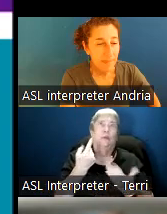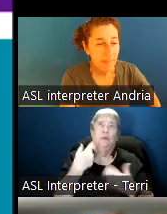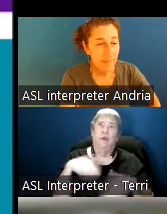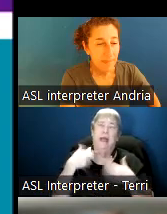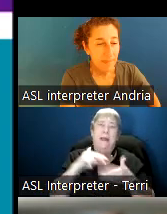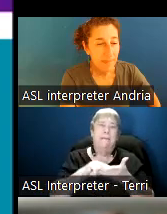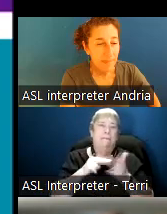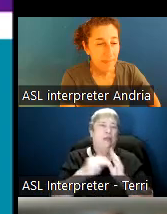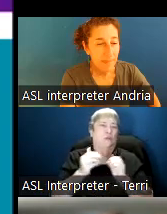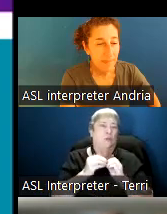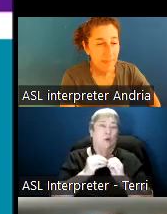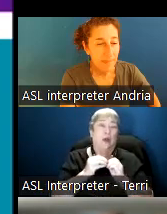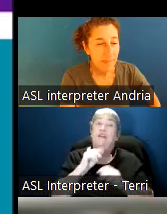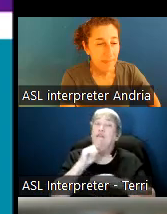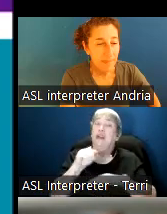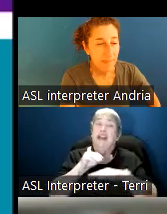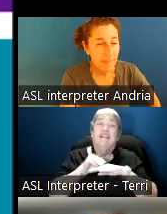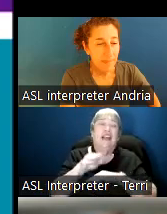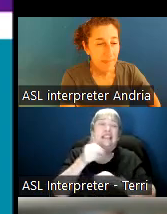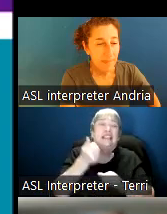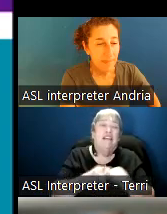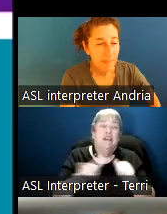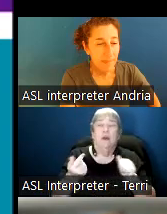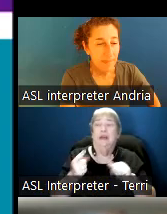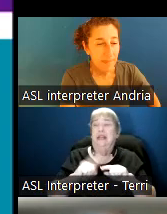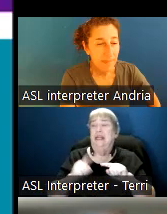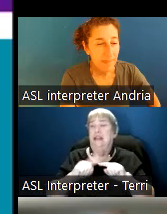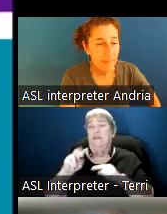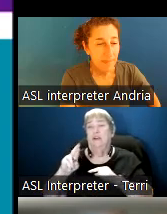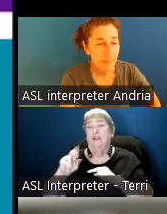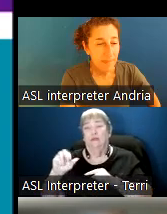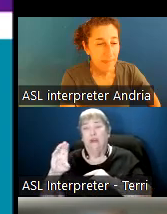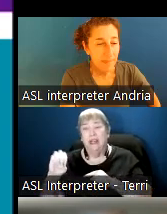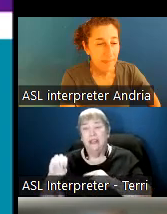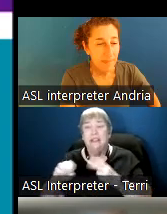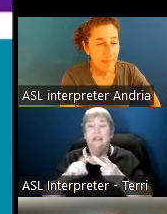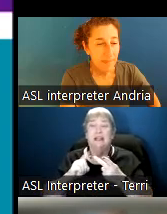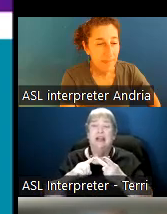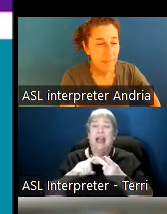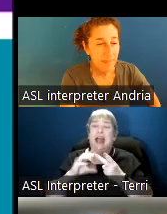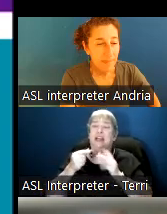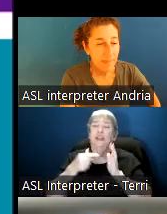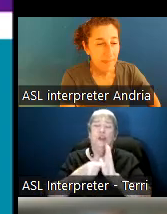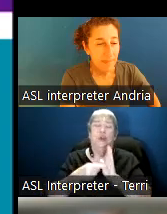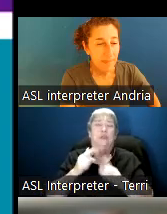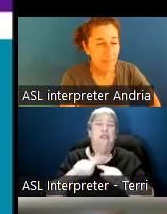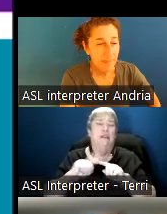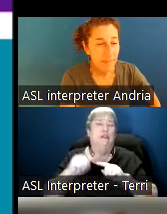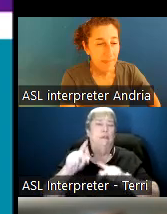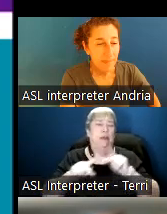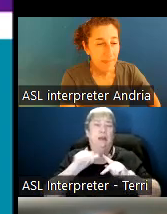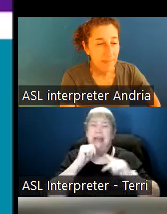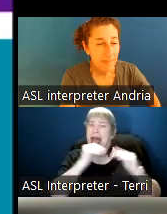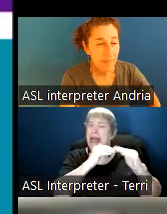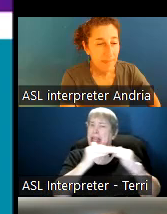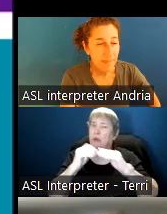race, and that it affects different people disproportionately, and that it also affects everybody regardless of gender. So men